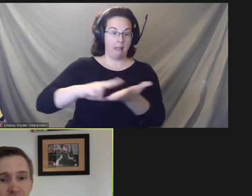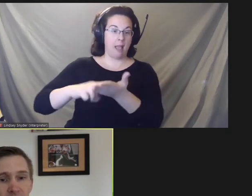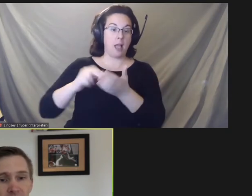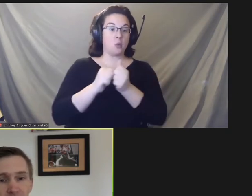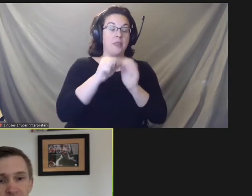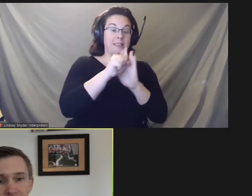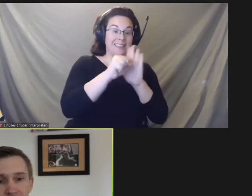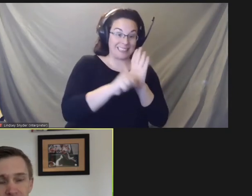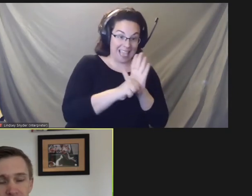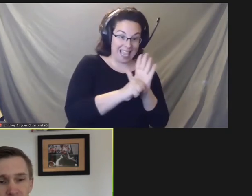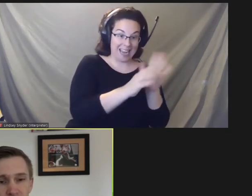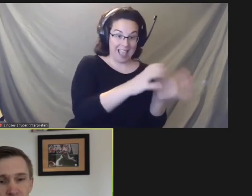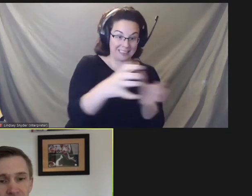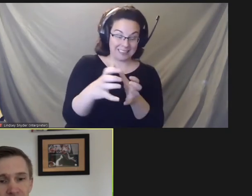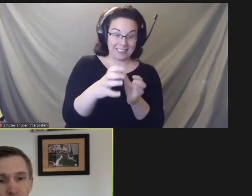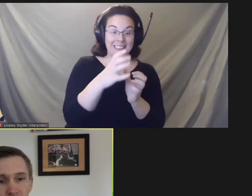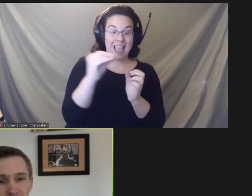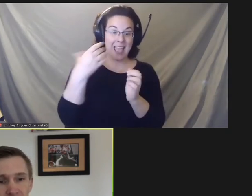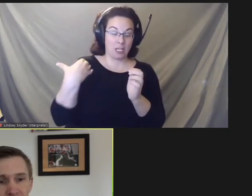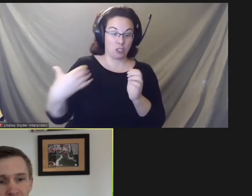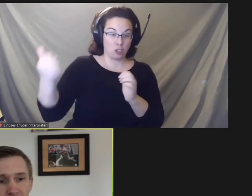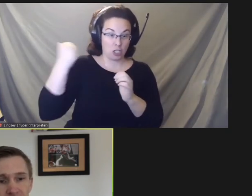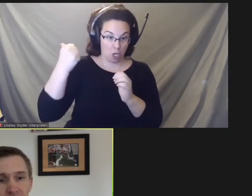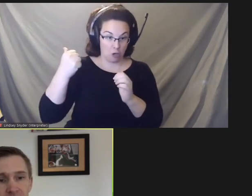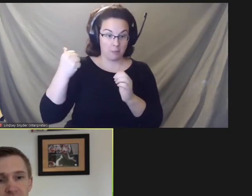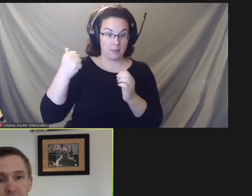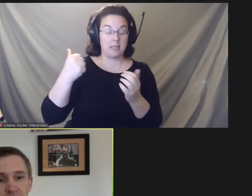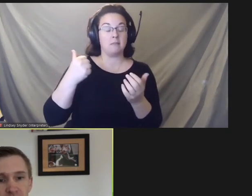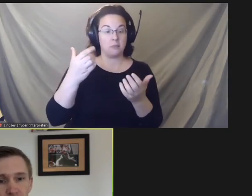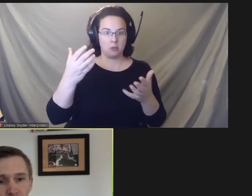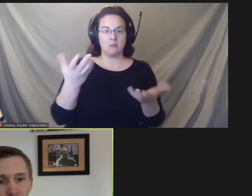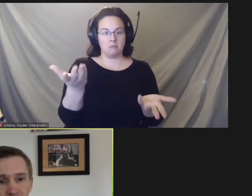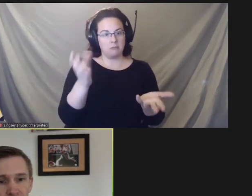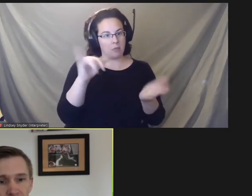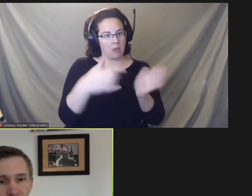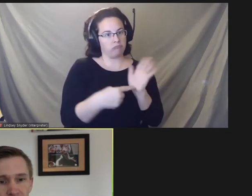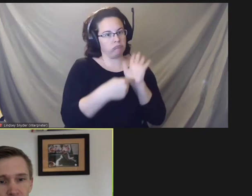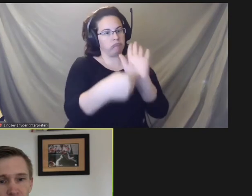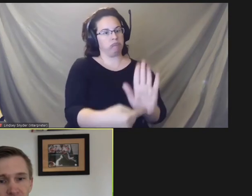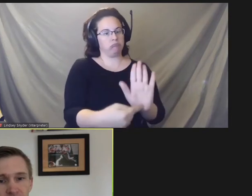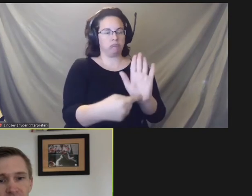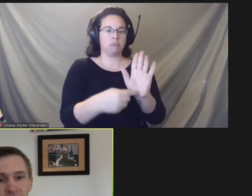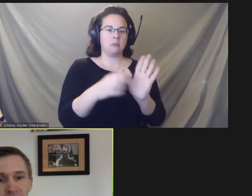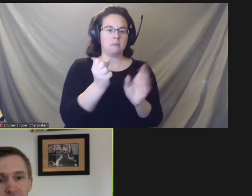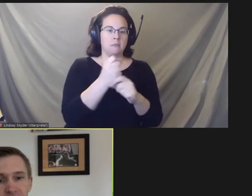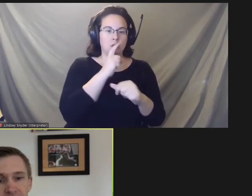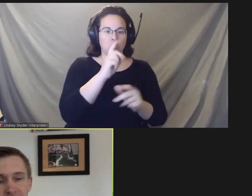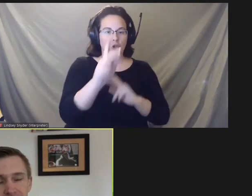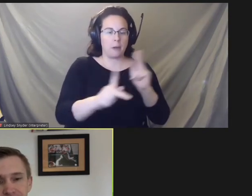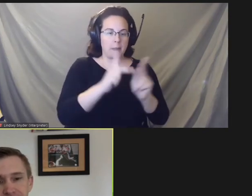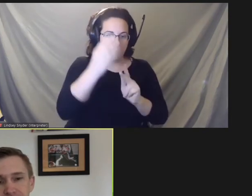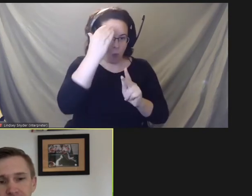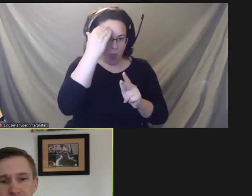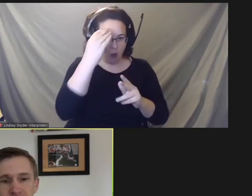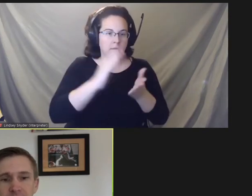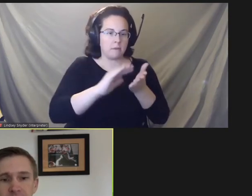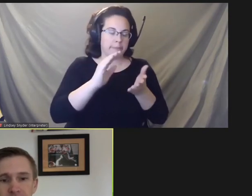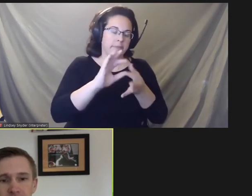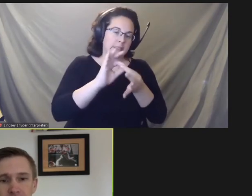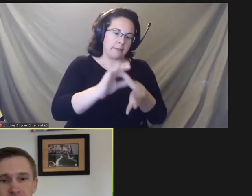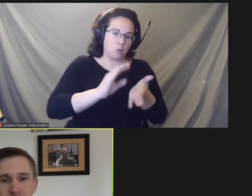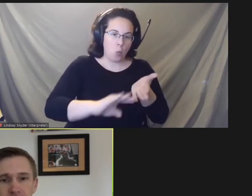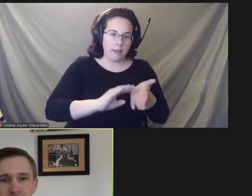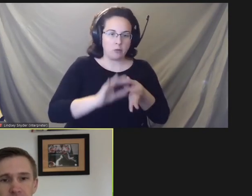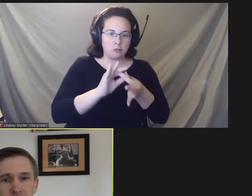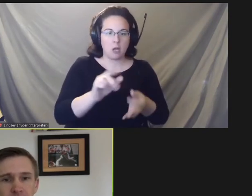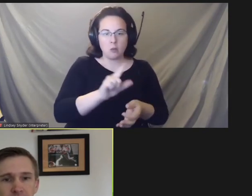the chairman to go out about sort of raising awareness about Lifeline, making sure people were aware of the waivers that are in place.